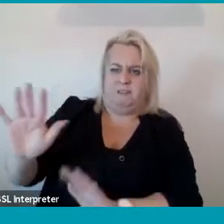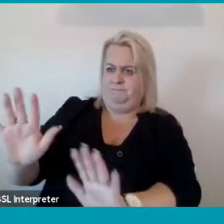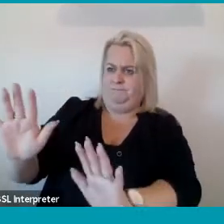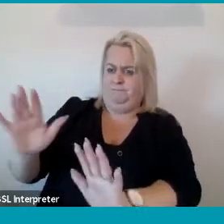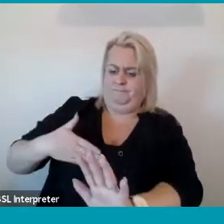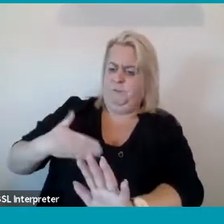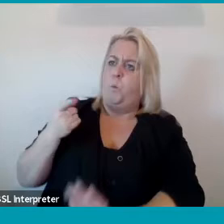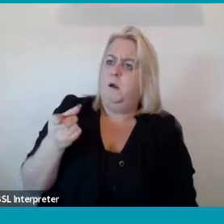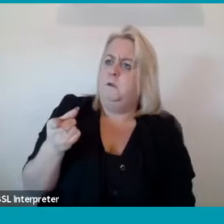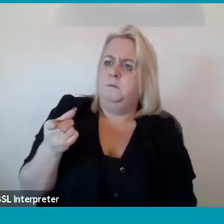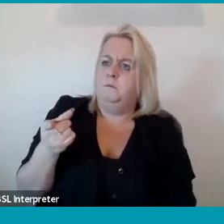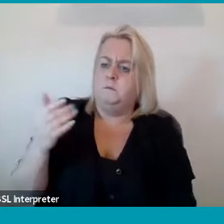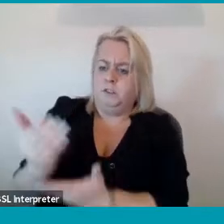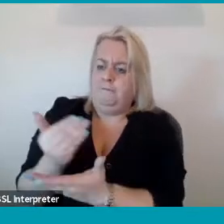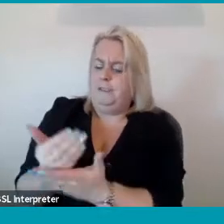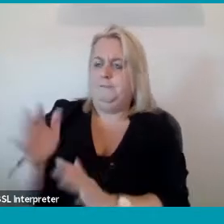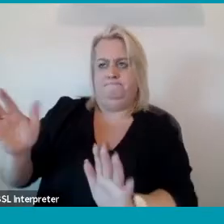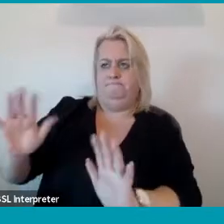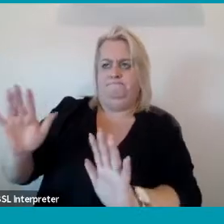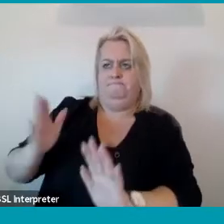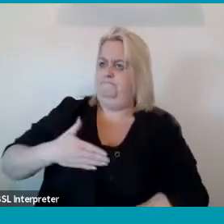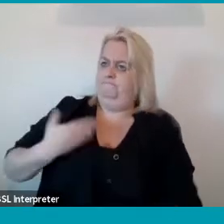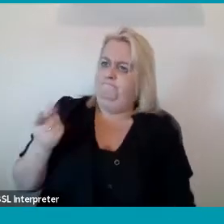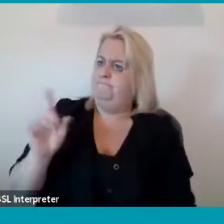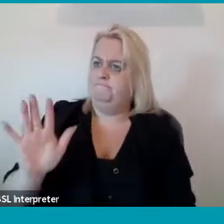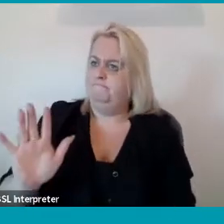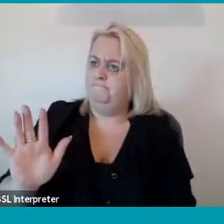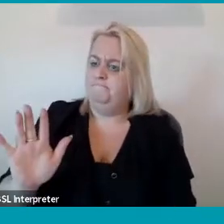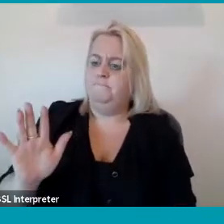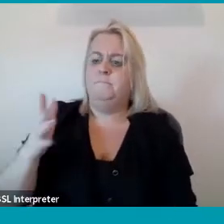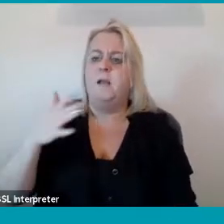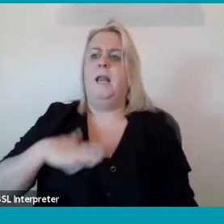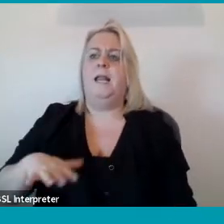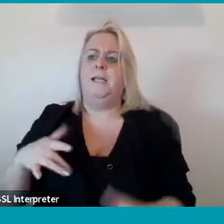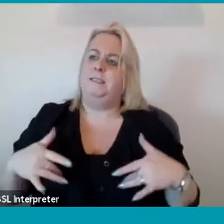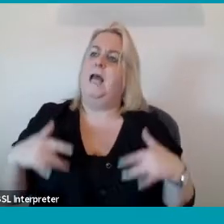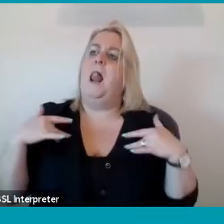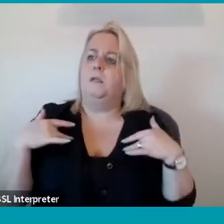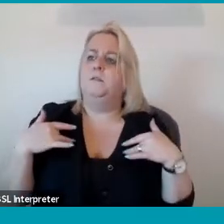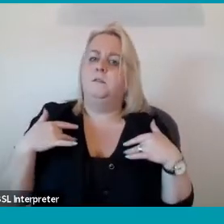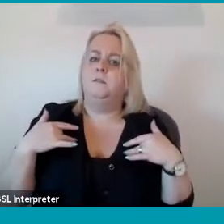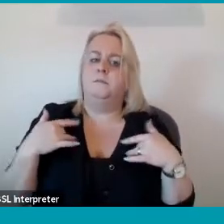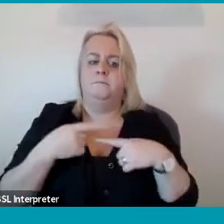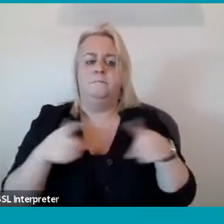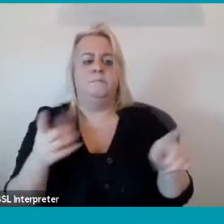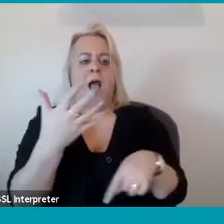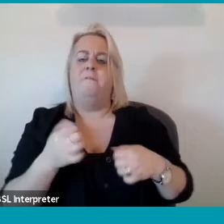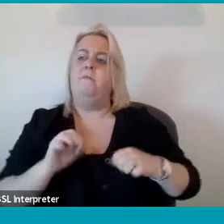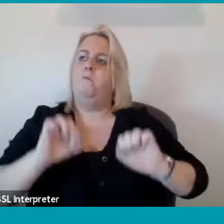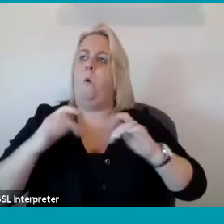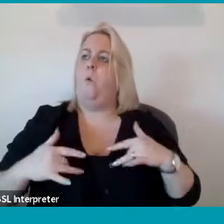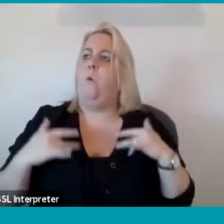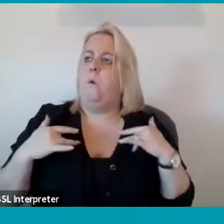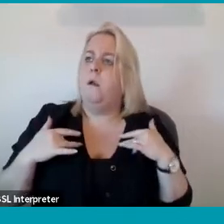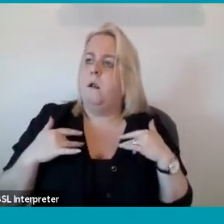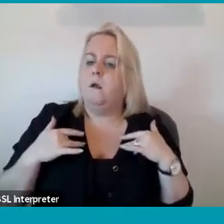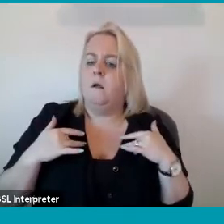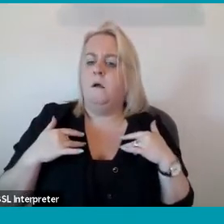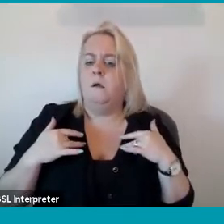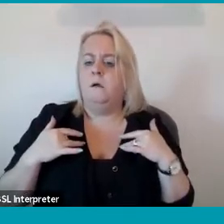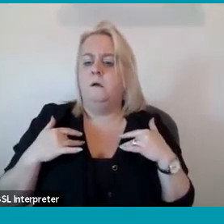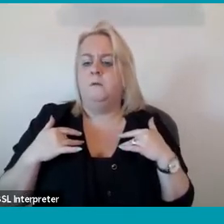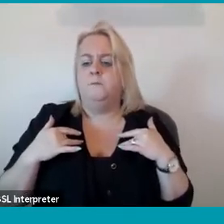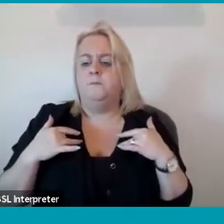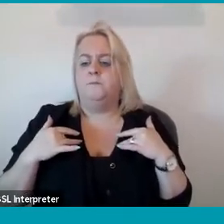or charity. And, this is about talent. And there's a kind of, I think, perception about disability that